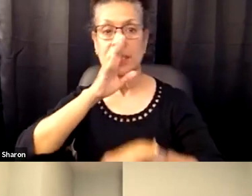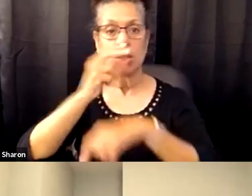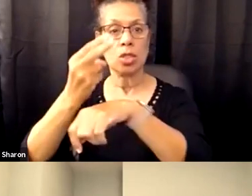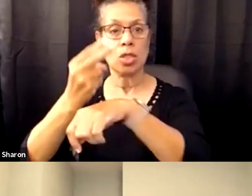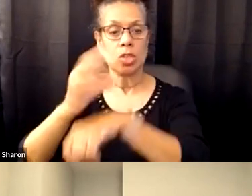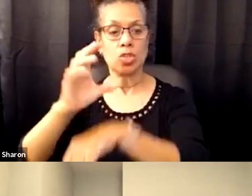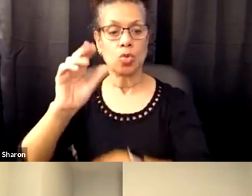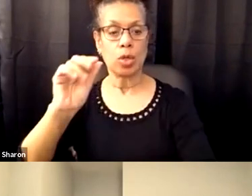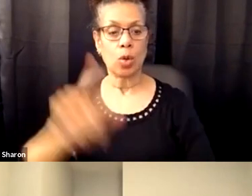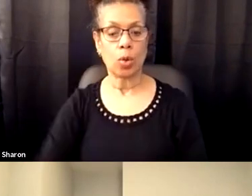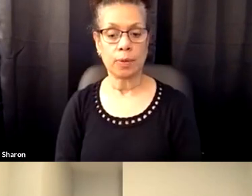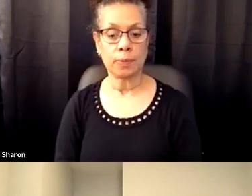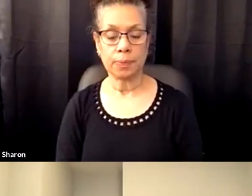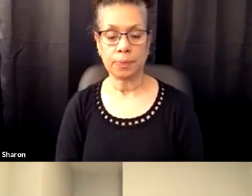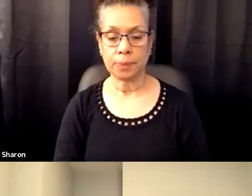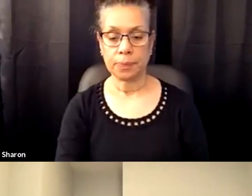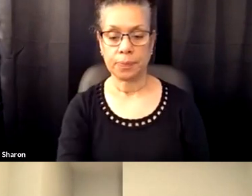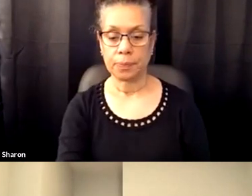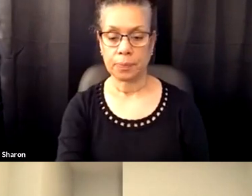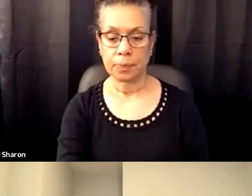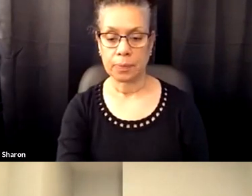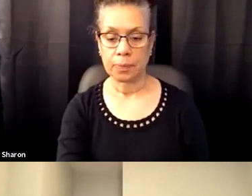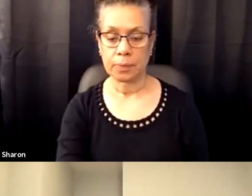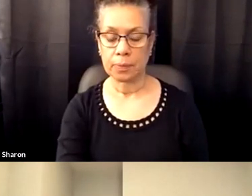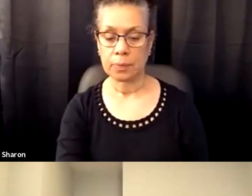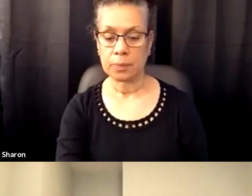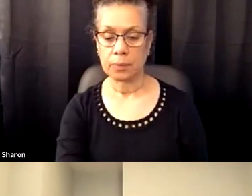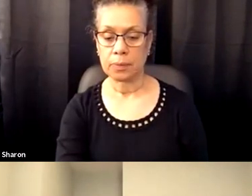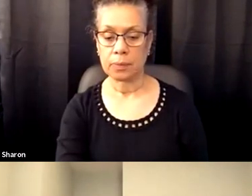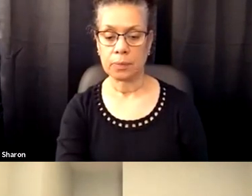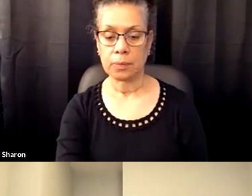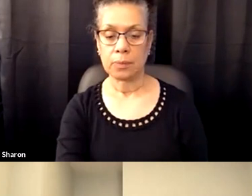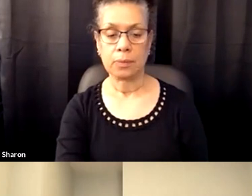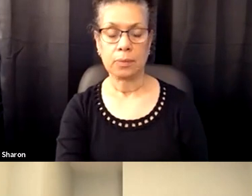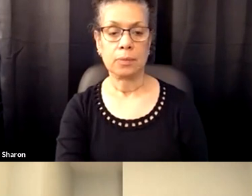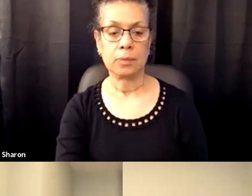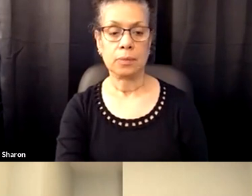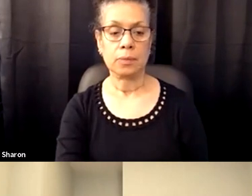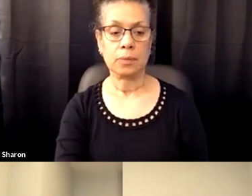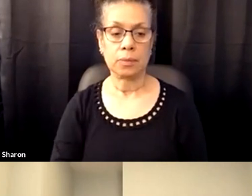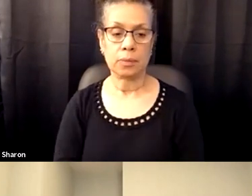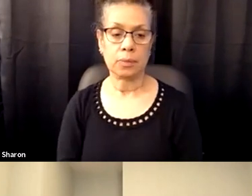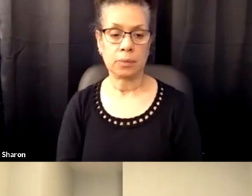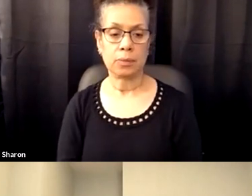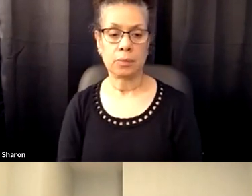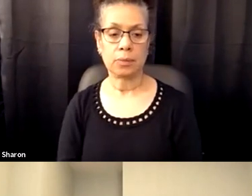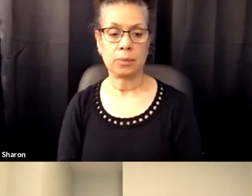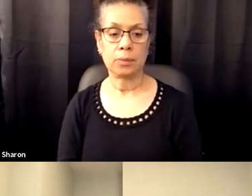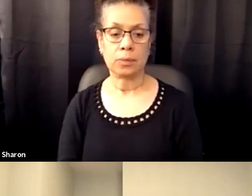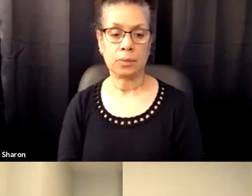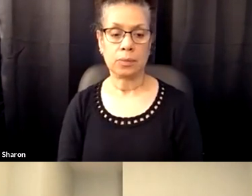hi everyone good evening my name is sergio santillaire he's incredible interpreter please join